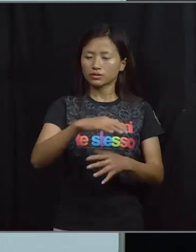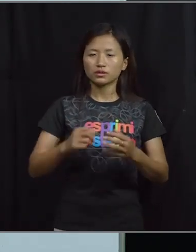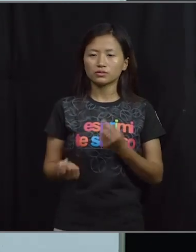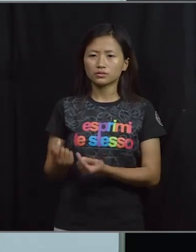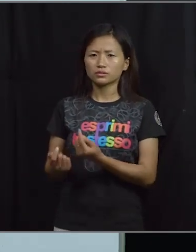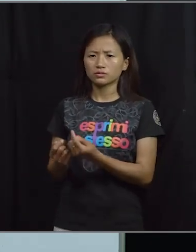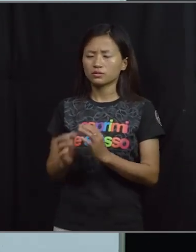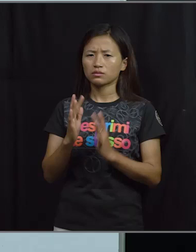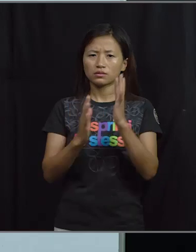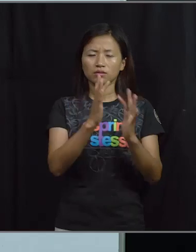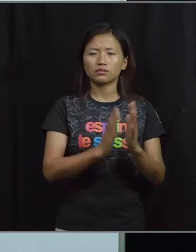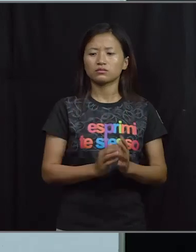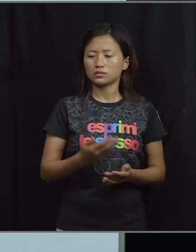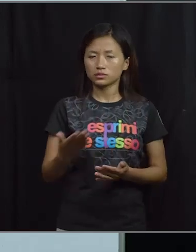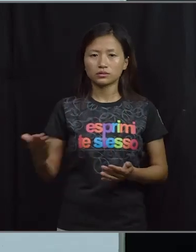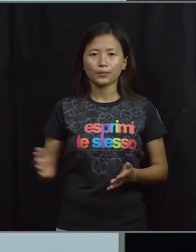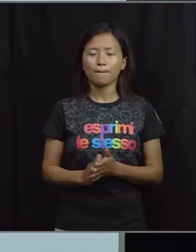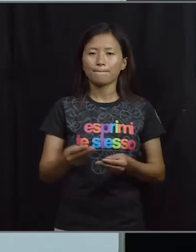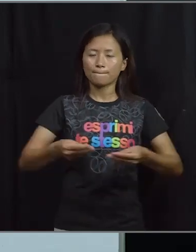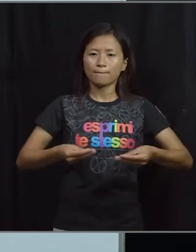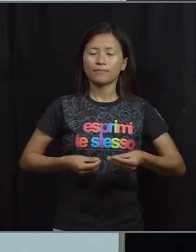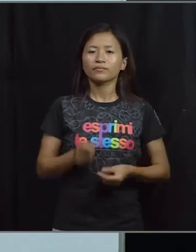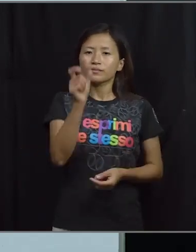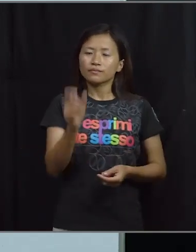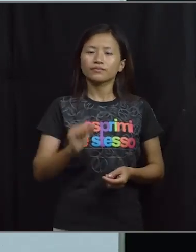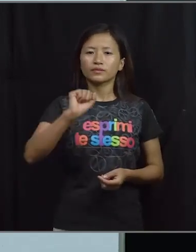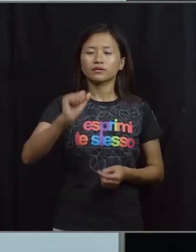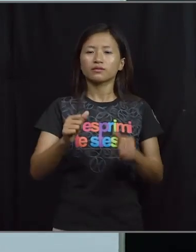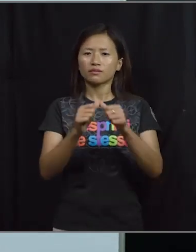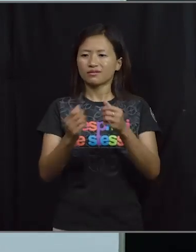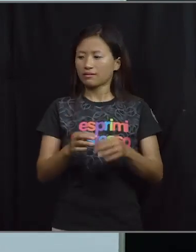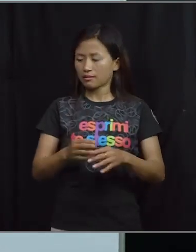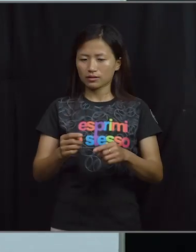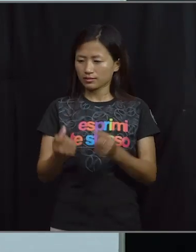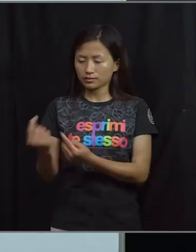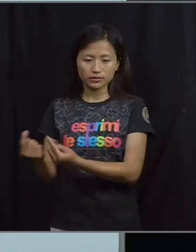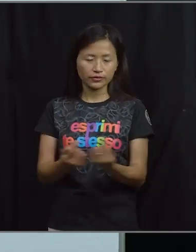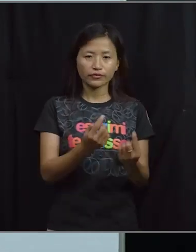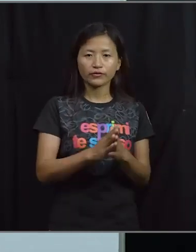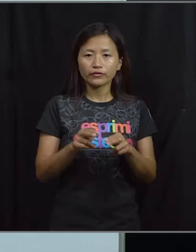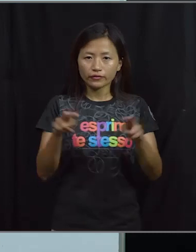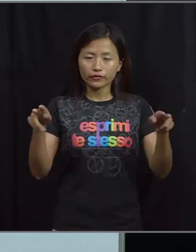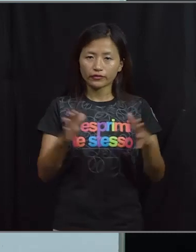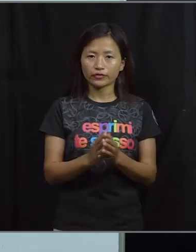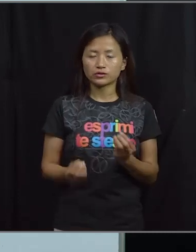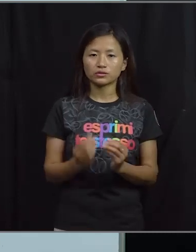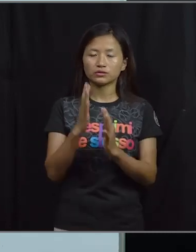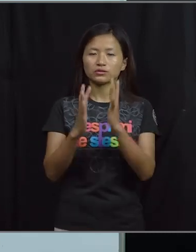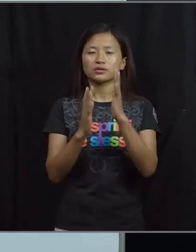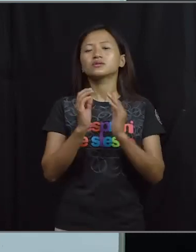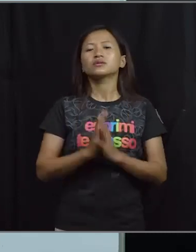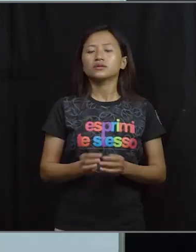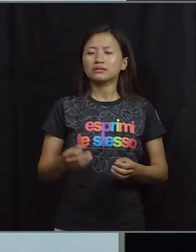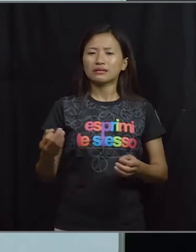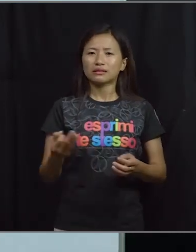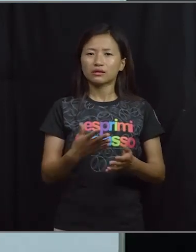are those entrepreneurs who deals with the agricultural products and crops, fertilizers,